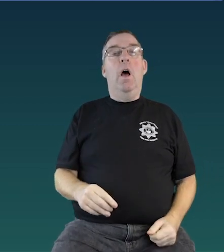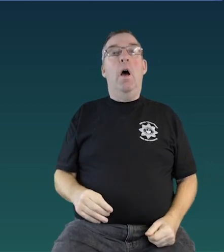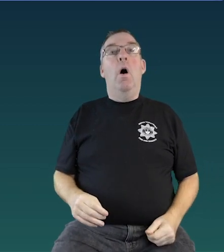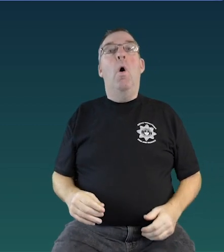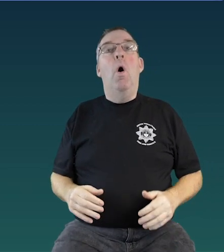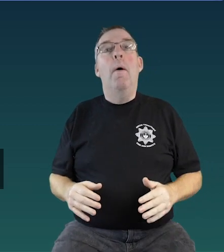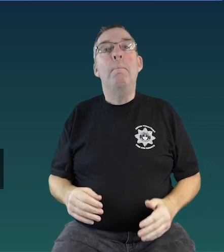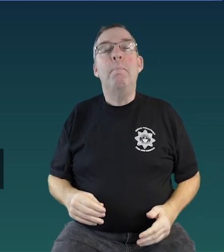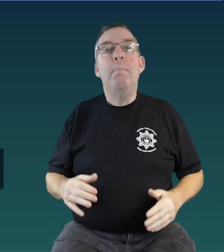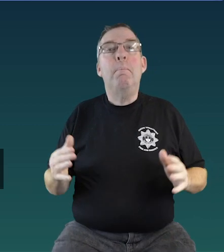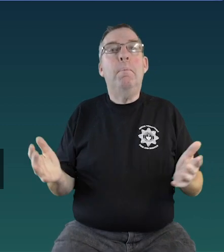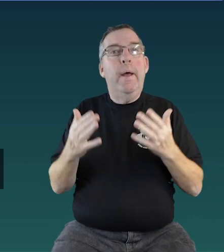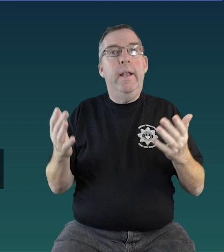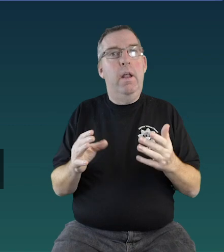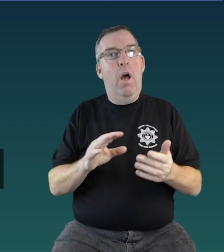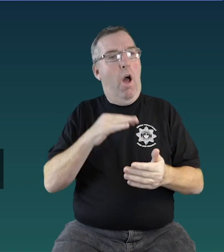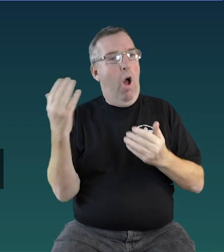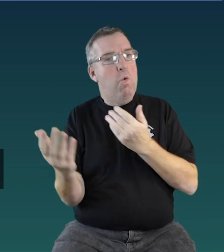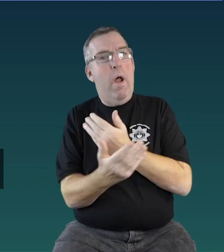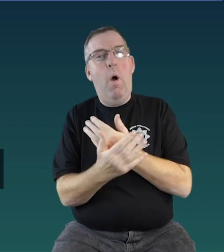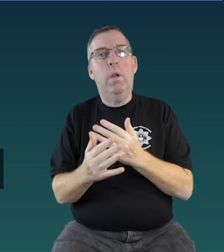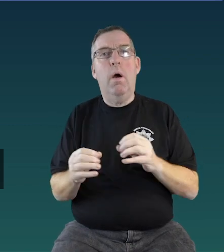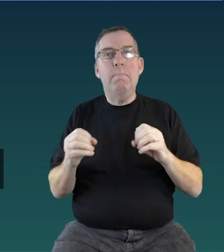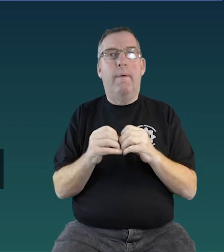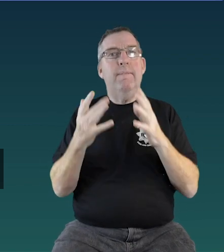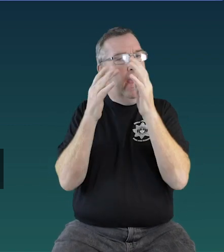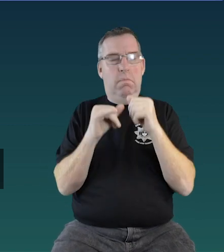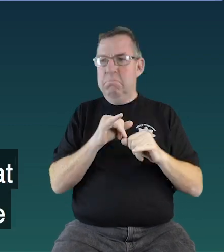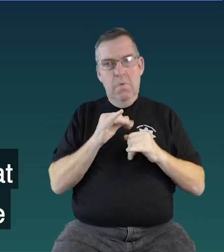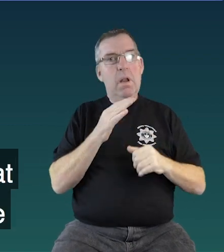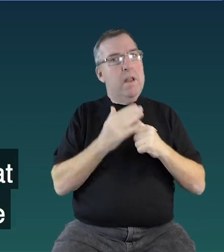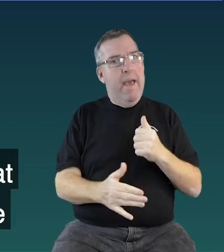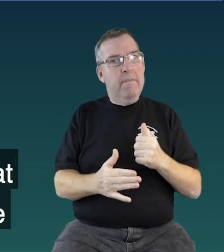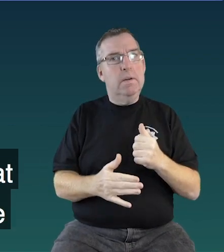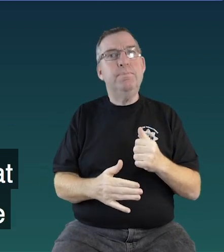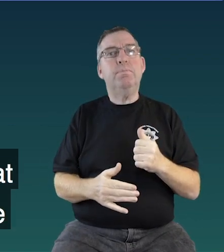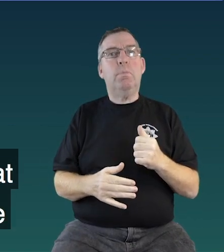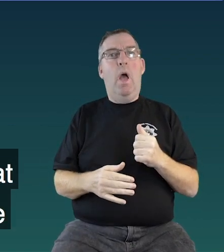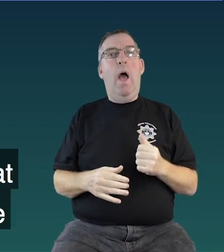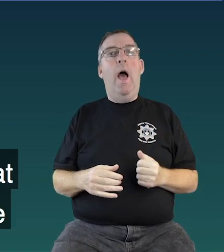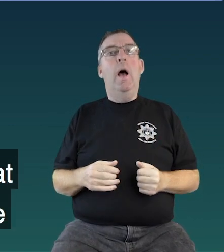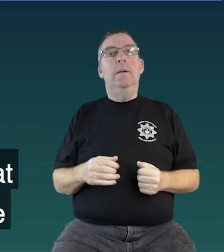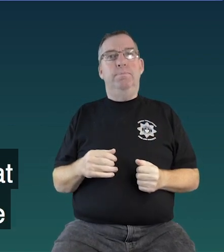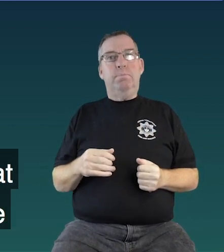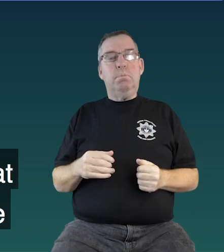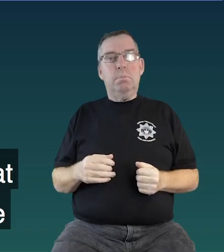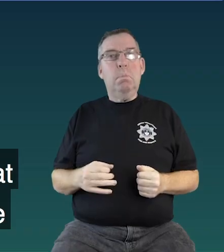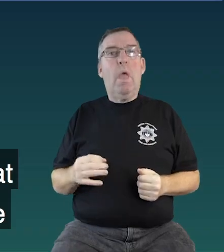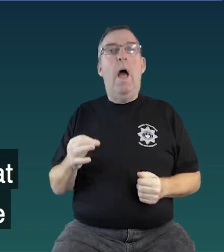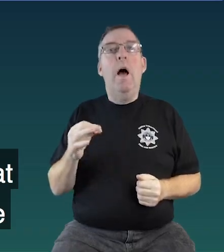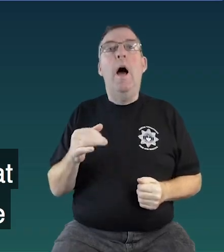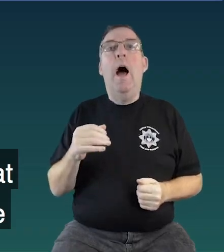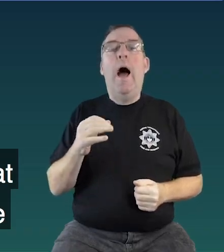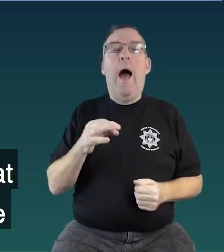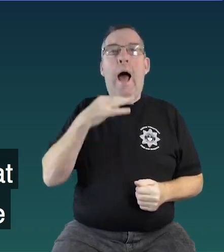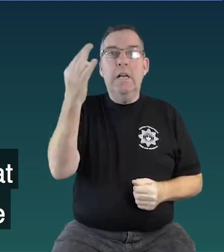bonfire. This is very dangerous and could really hurt you and your friends. But remind a grown-up to make sure that they